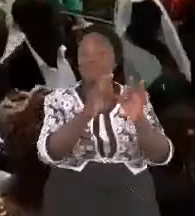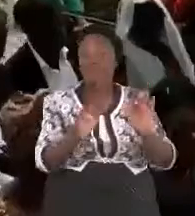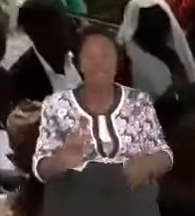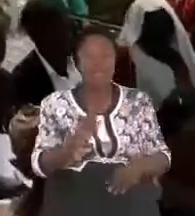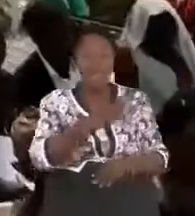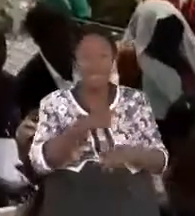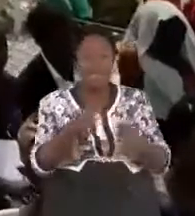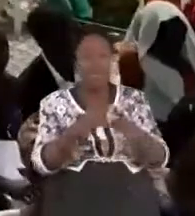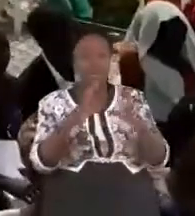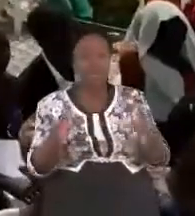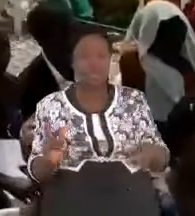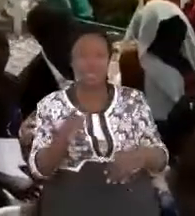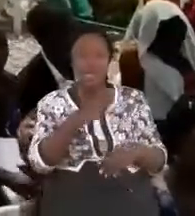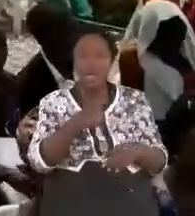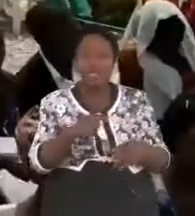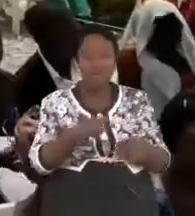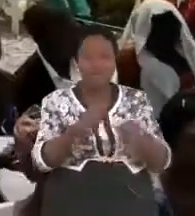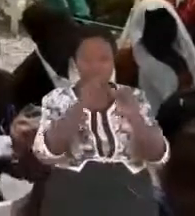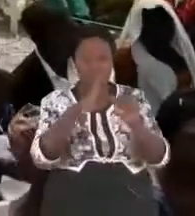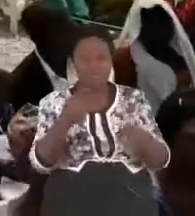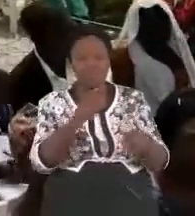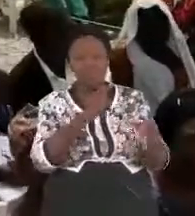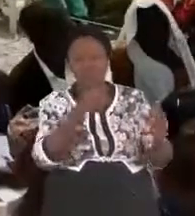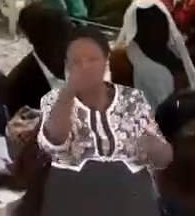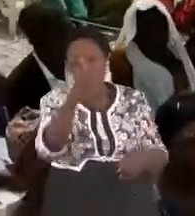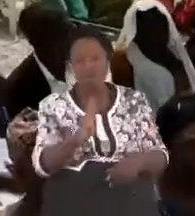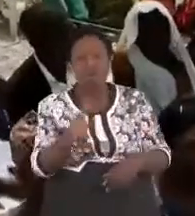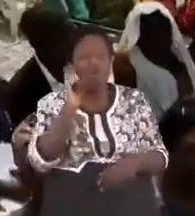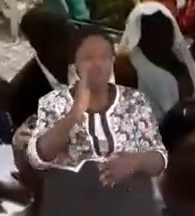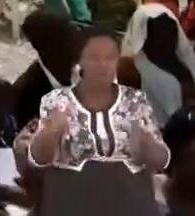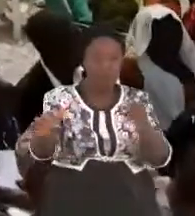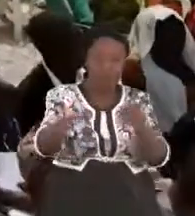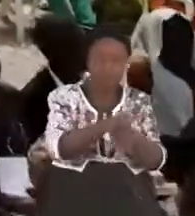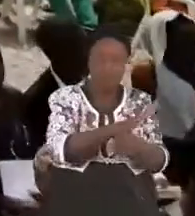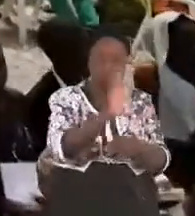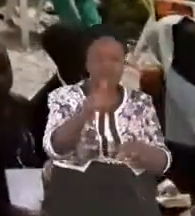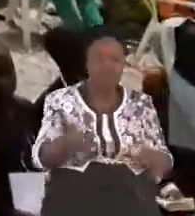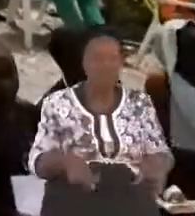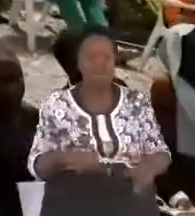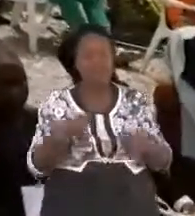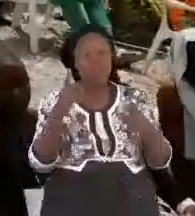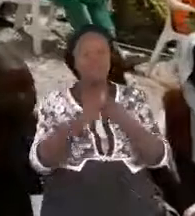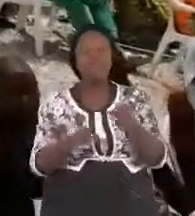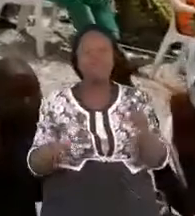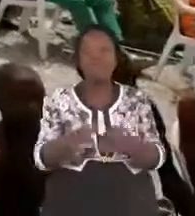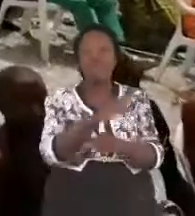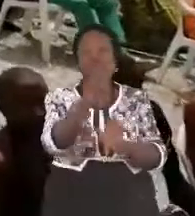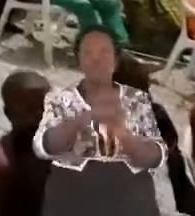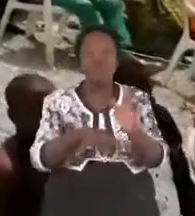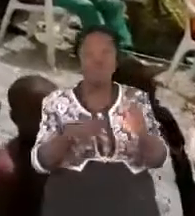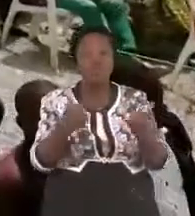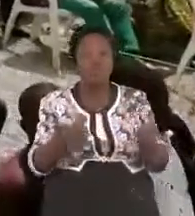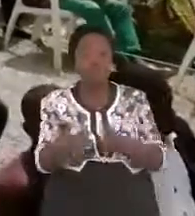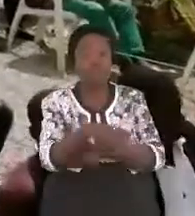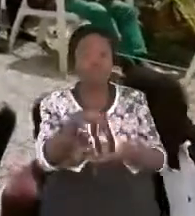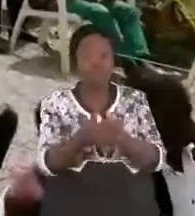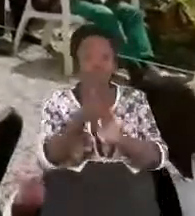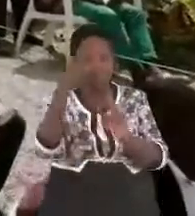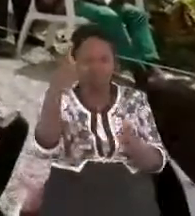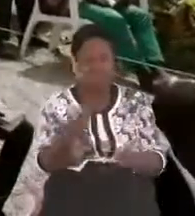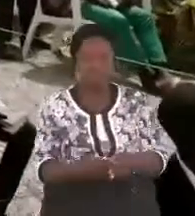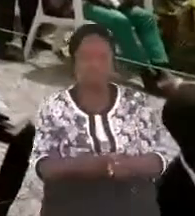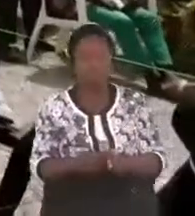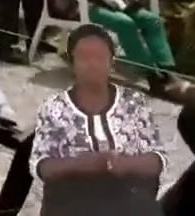abundantly. And the blessings of God will fill your life to fullness today in Jesus'